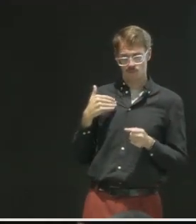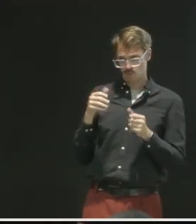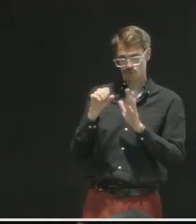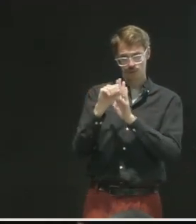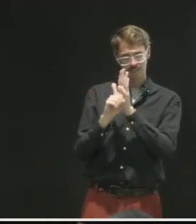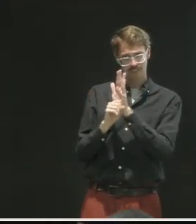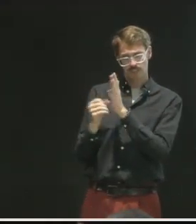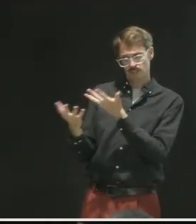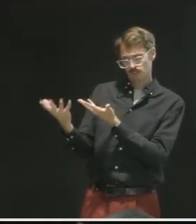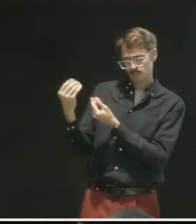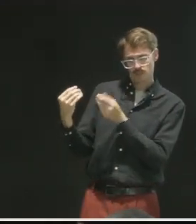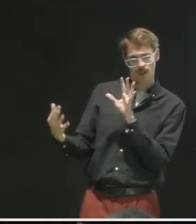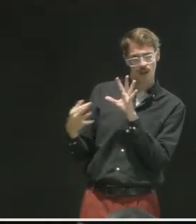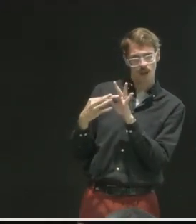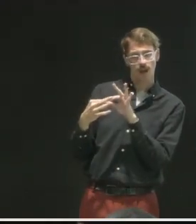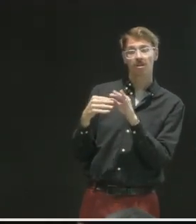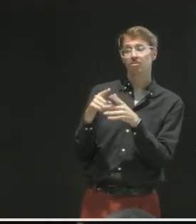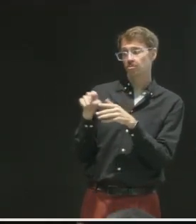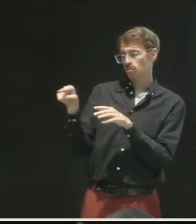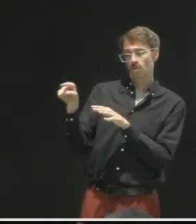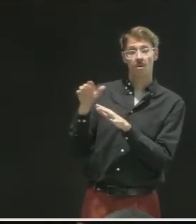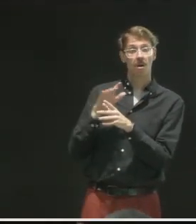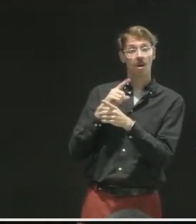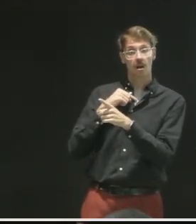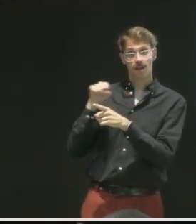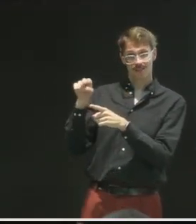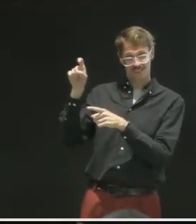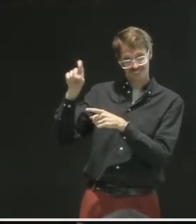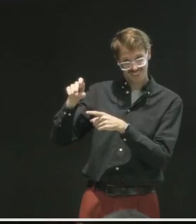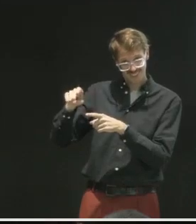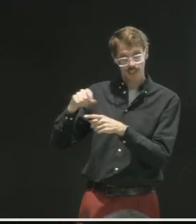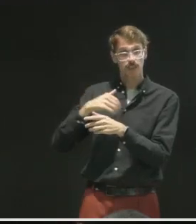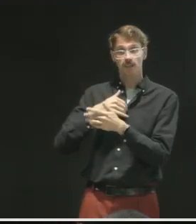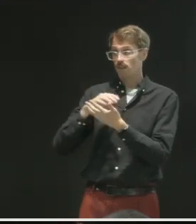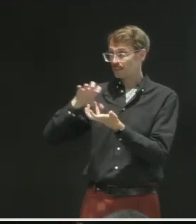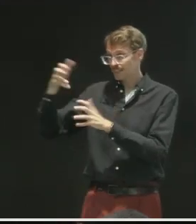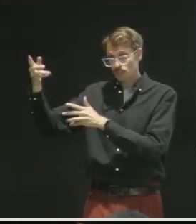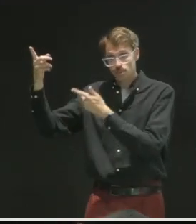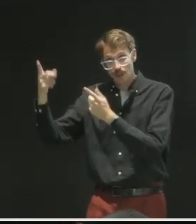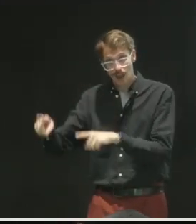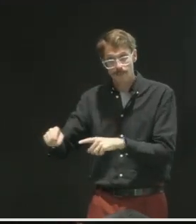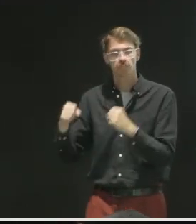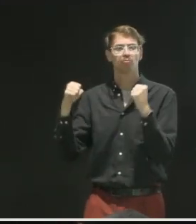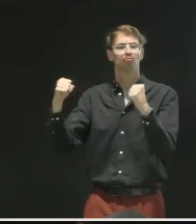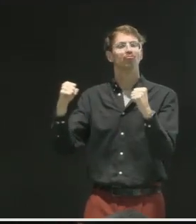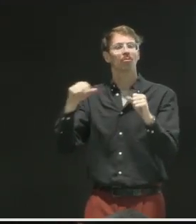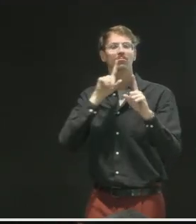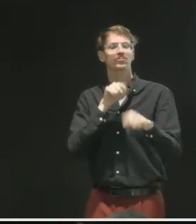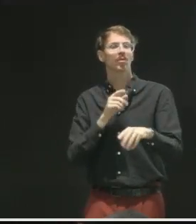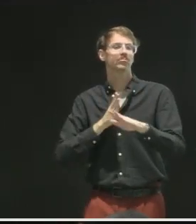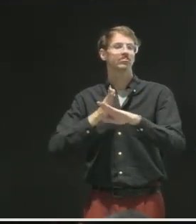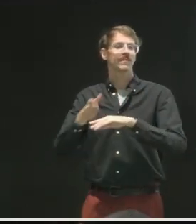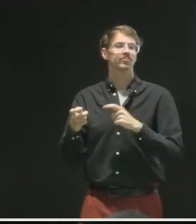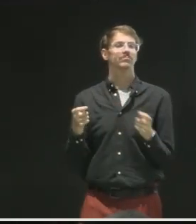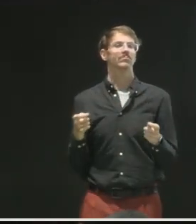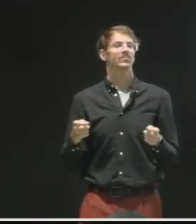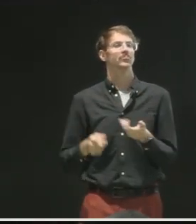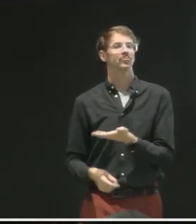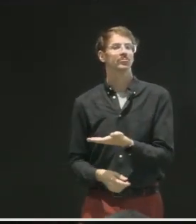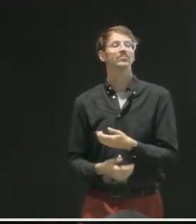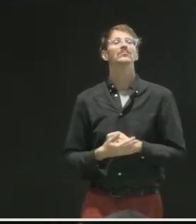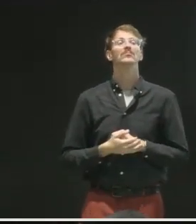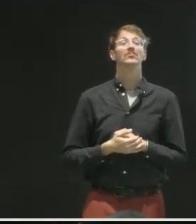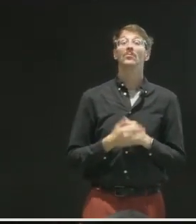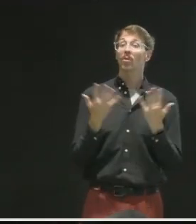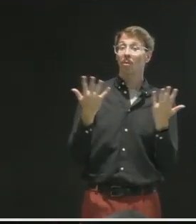to implement very strong programs for disaster risk management. And what we have looked at is specifically in